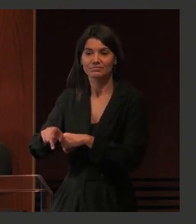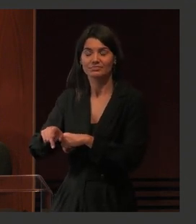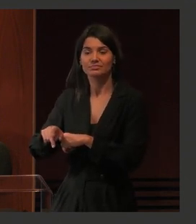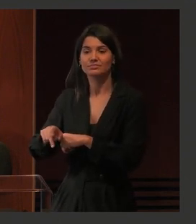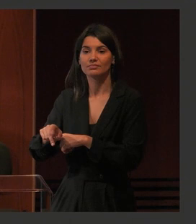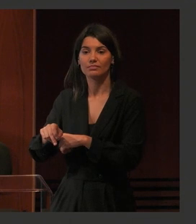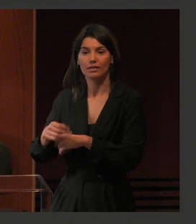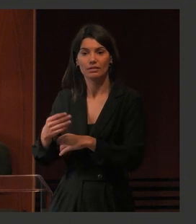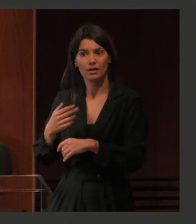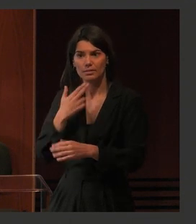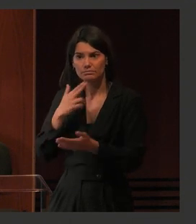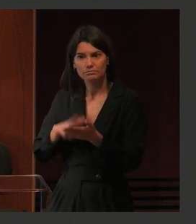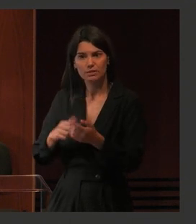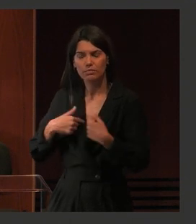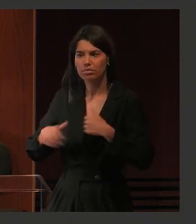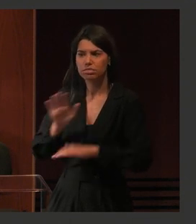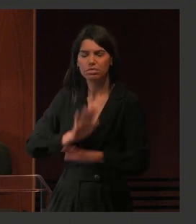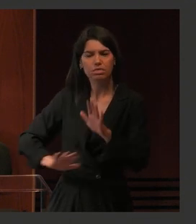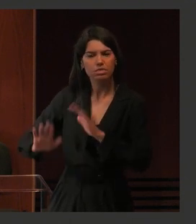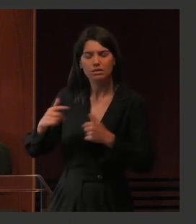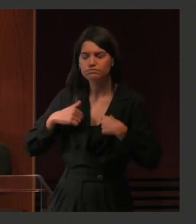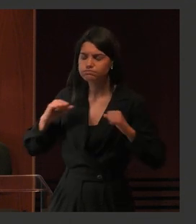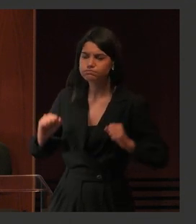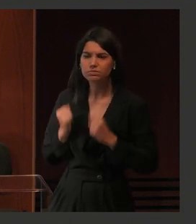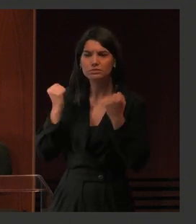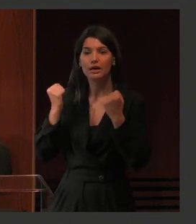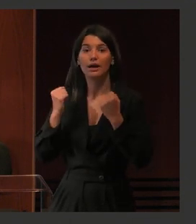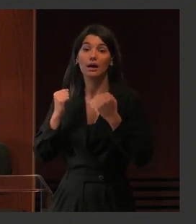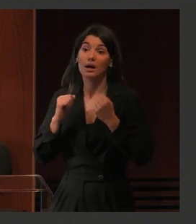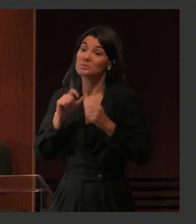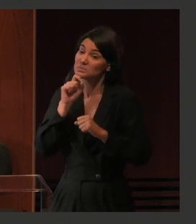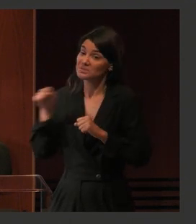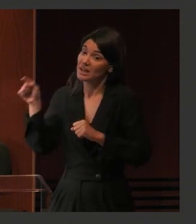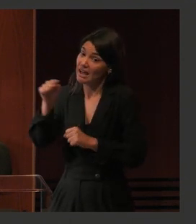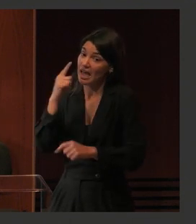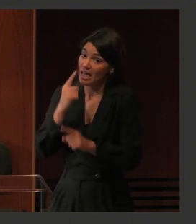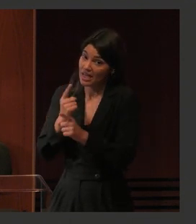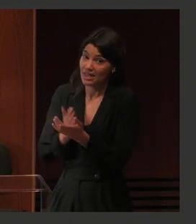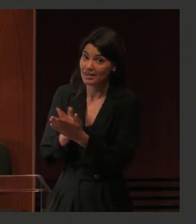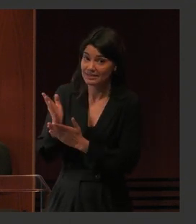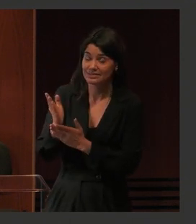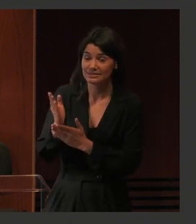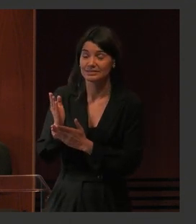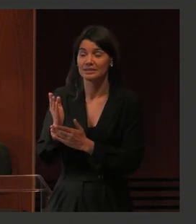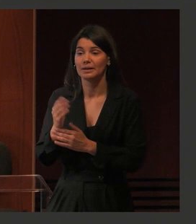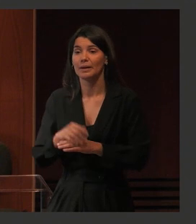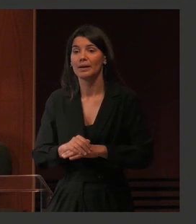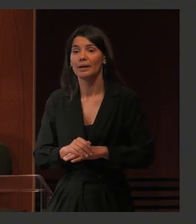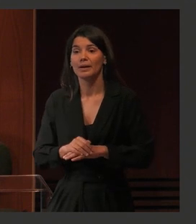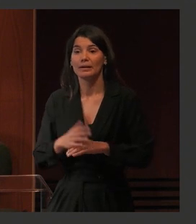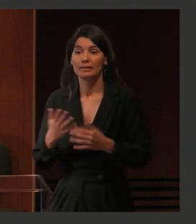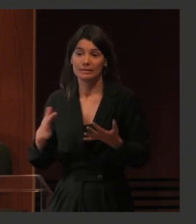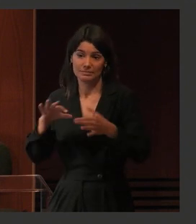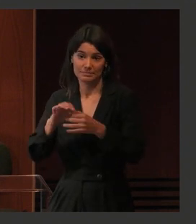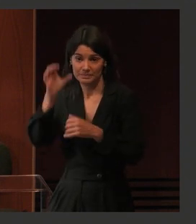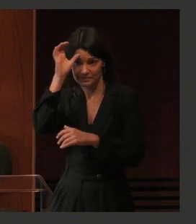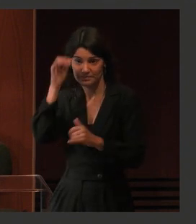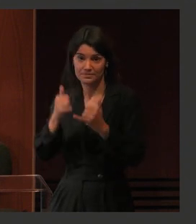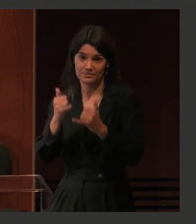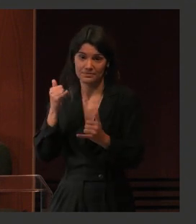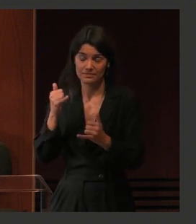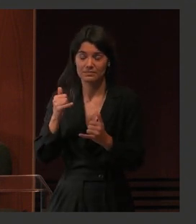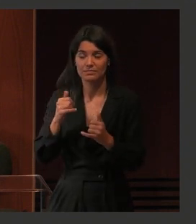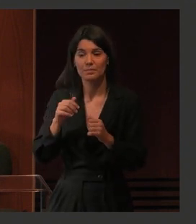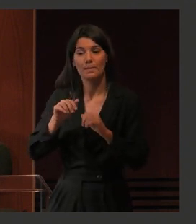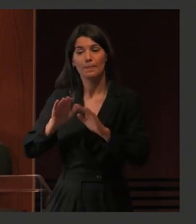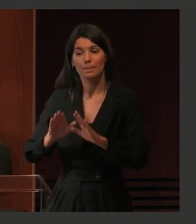very reluctant. Maybe they are still reluctant with artificial intelligence as well, but the librarian has to be